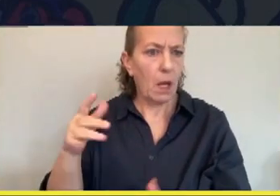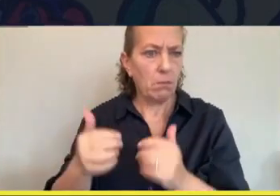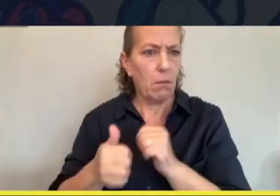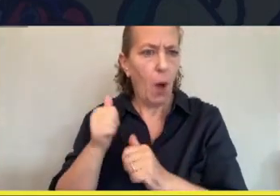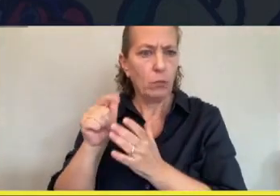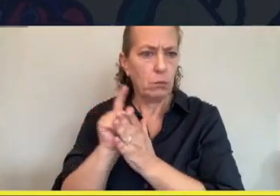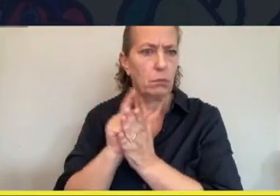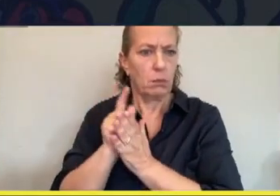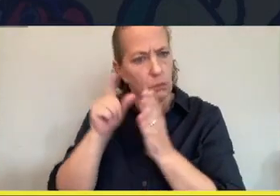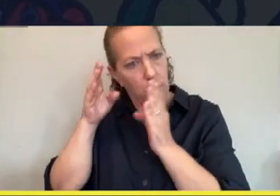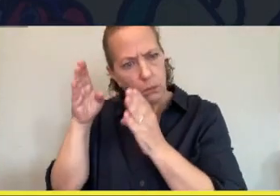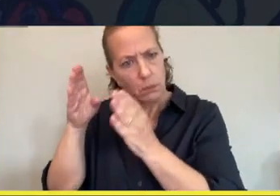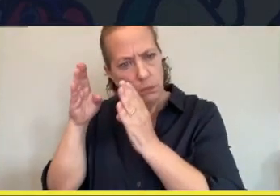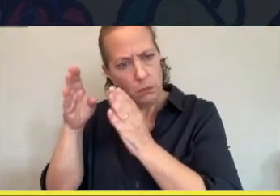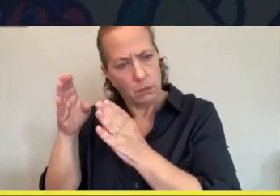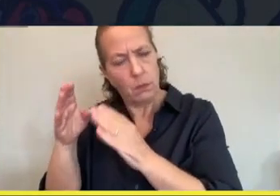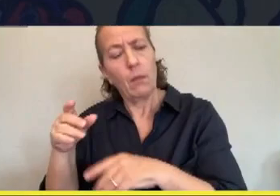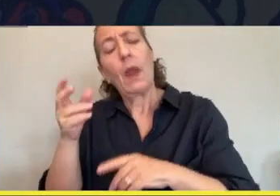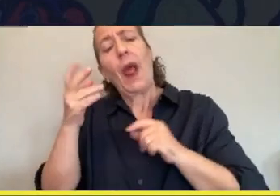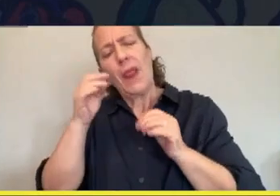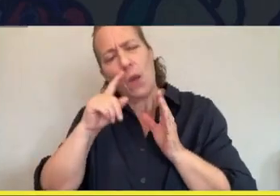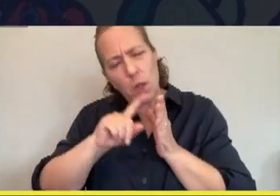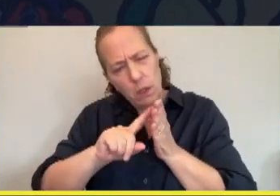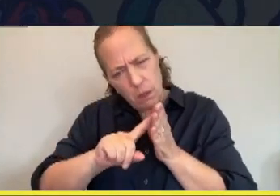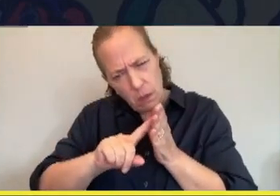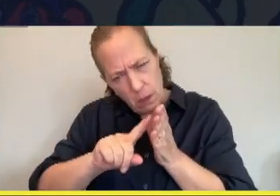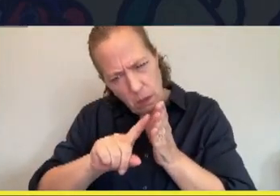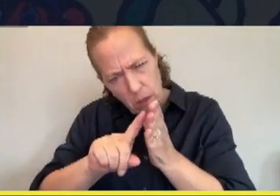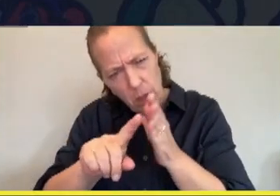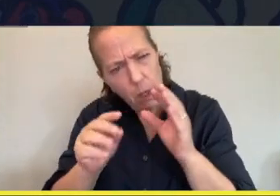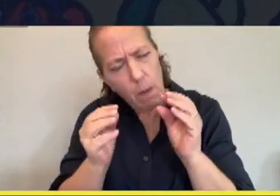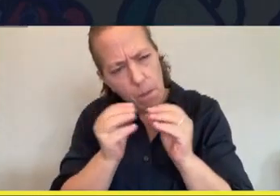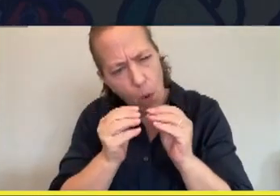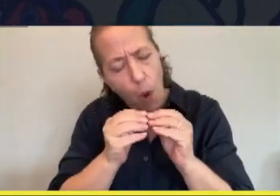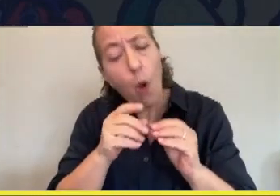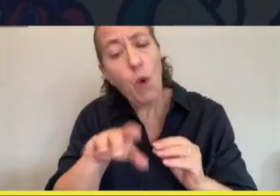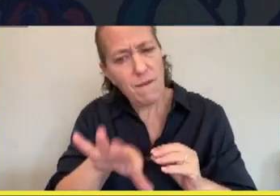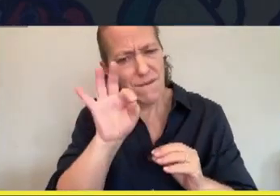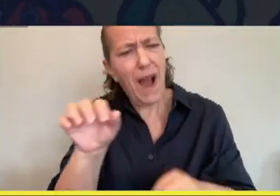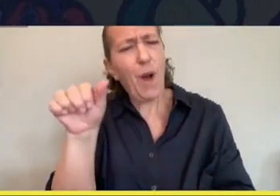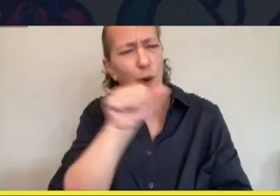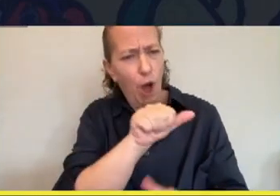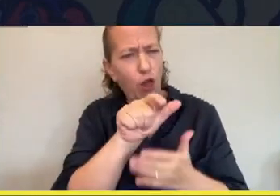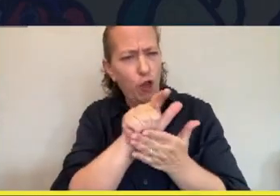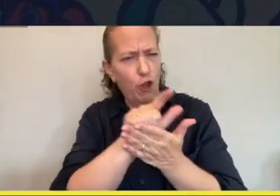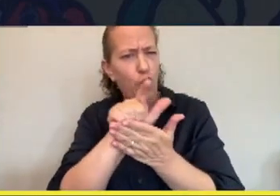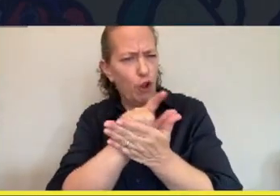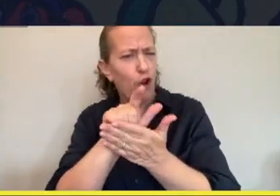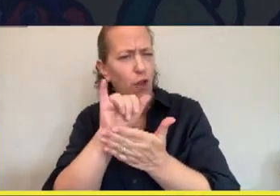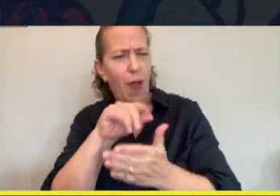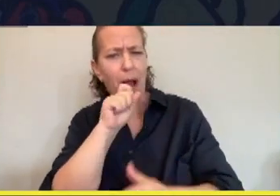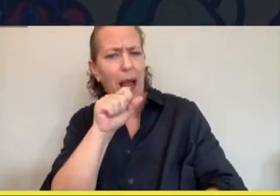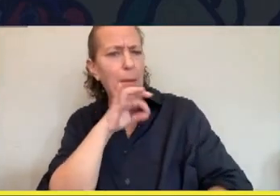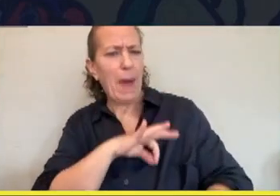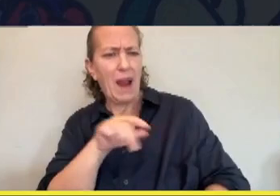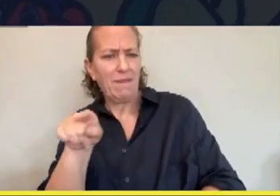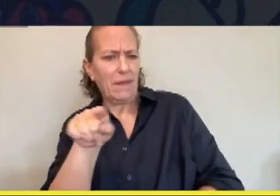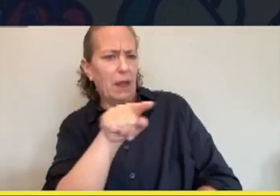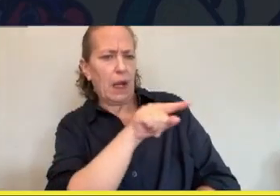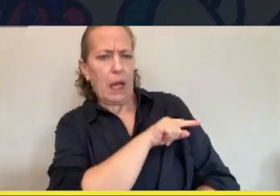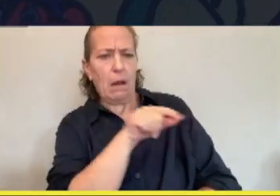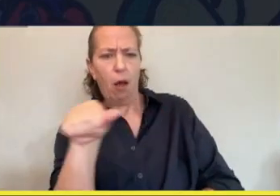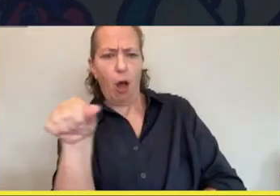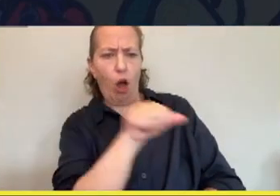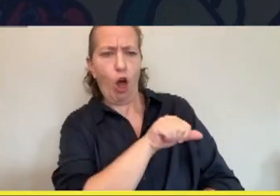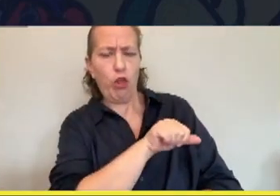legislation closer, it was legislation that could have benefited a whole group of people with different disabilities.